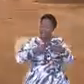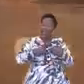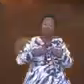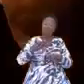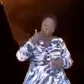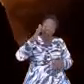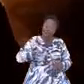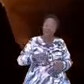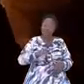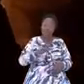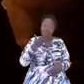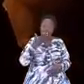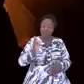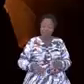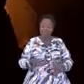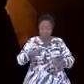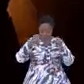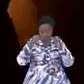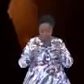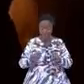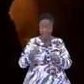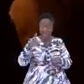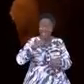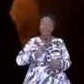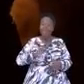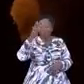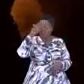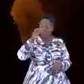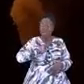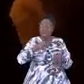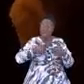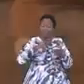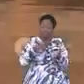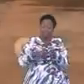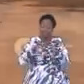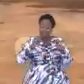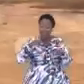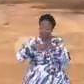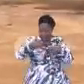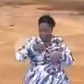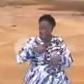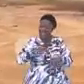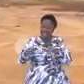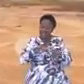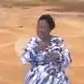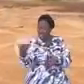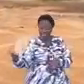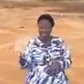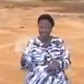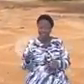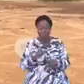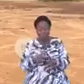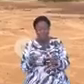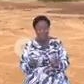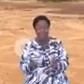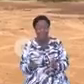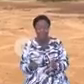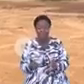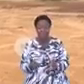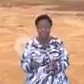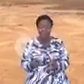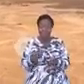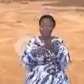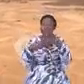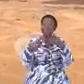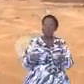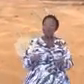they allow people to sleep. And they disturb. The person when they serve devil, you know, he couldn't